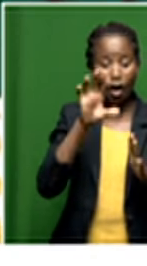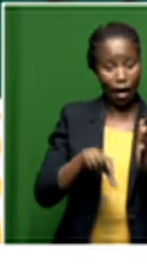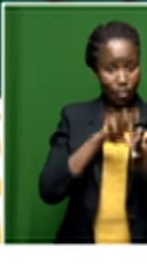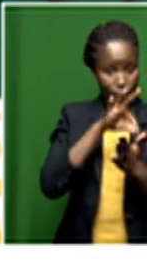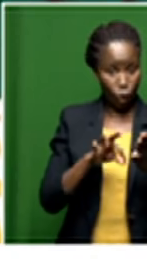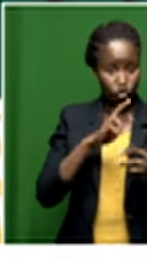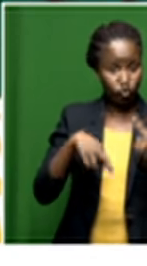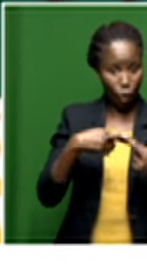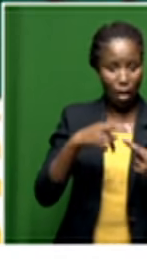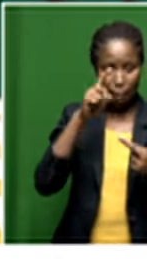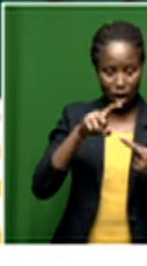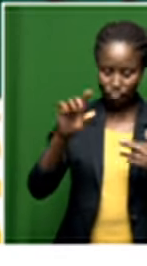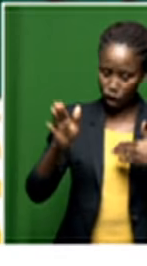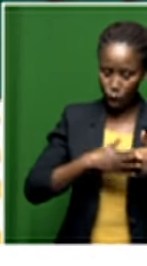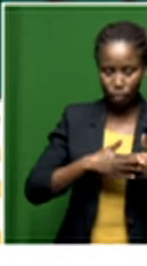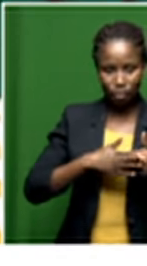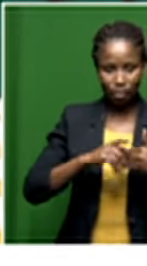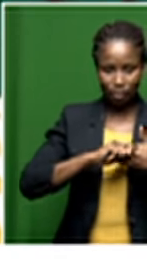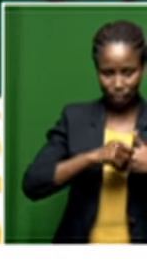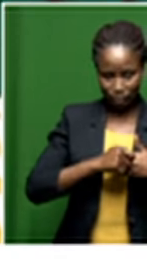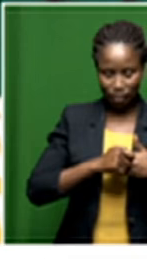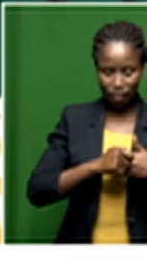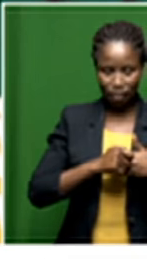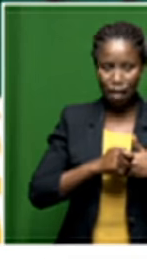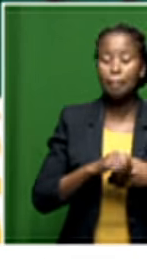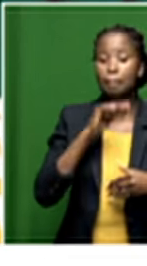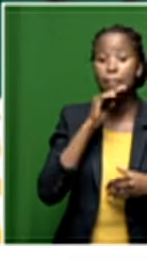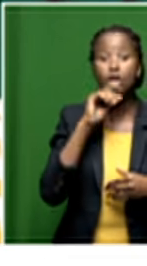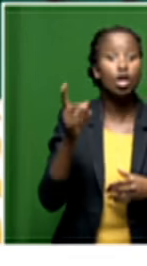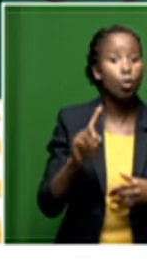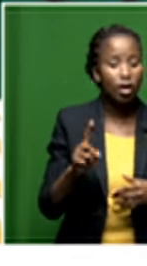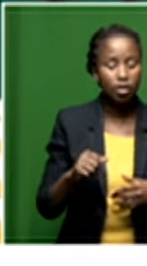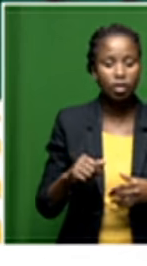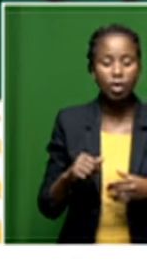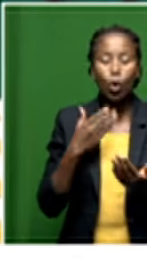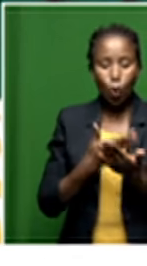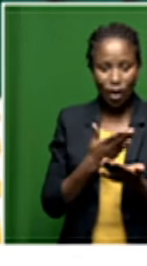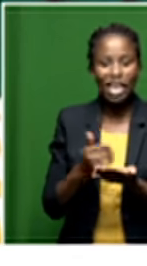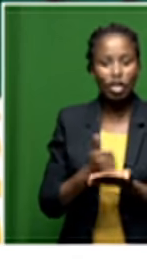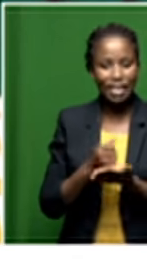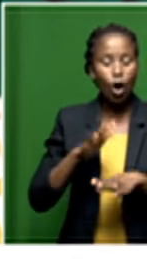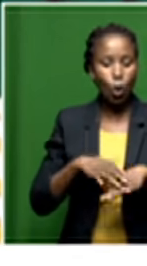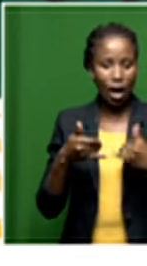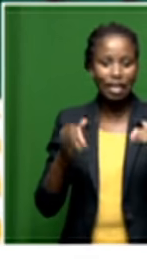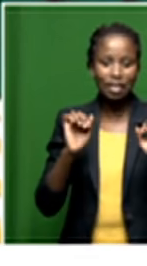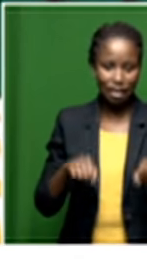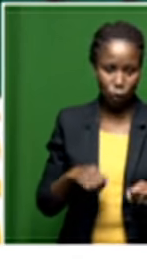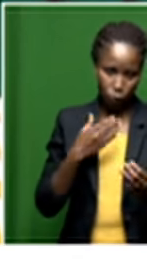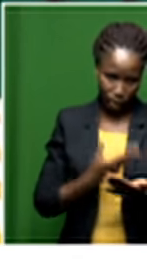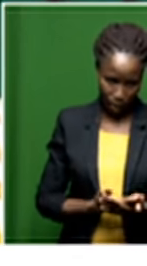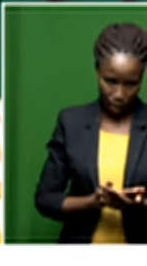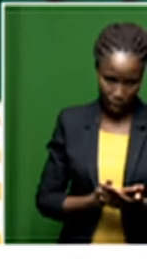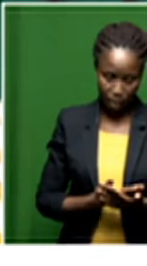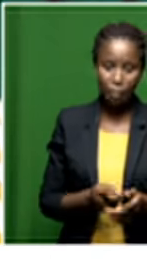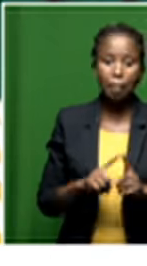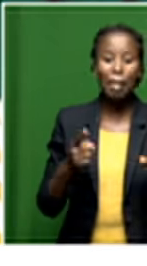at midnight today, the voters' roll will be sealed. So you can still register online, but you are registering